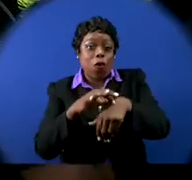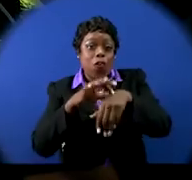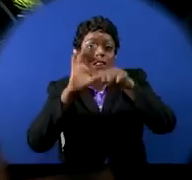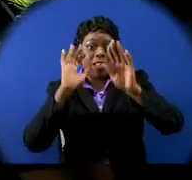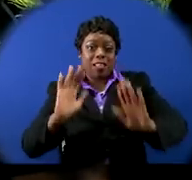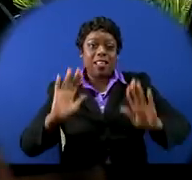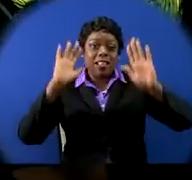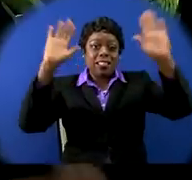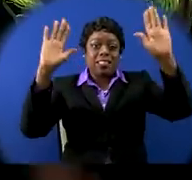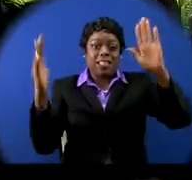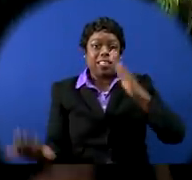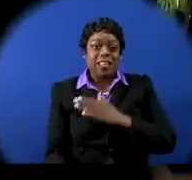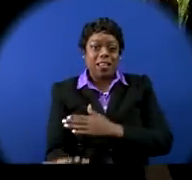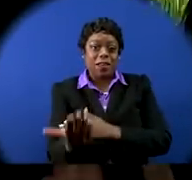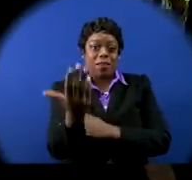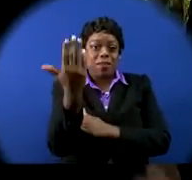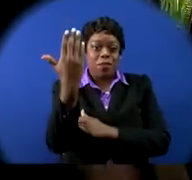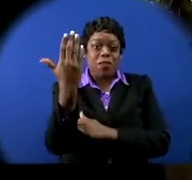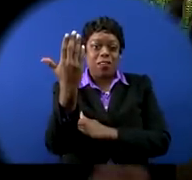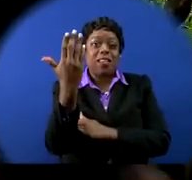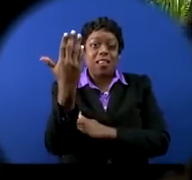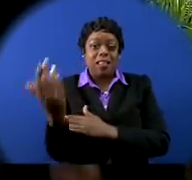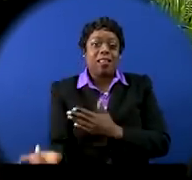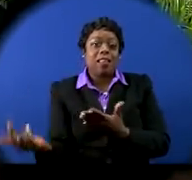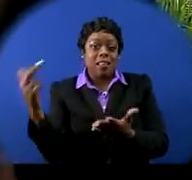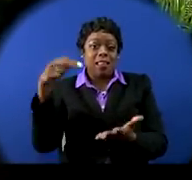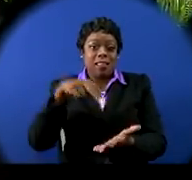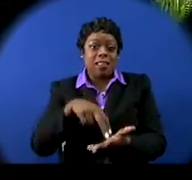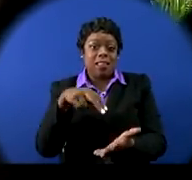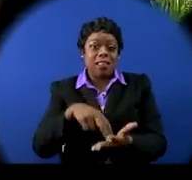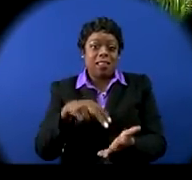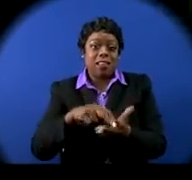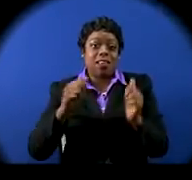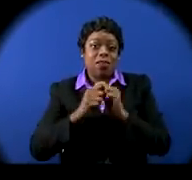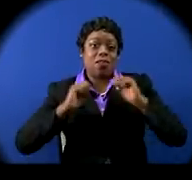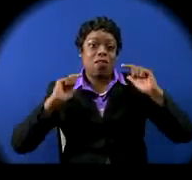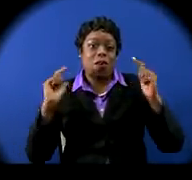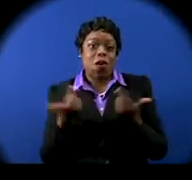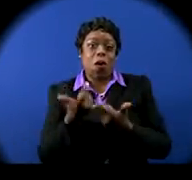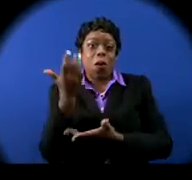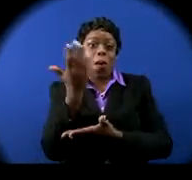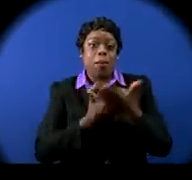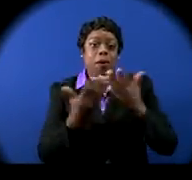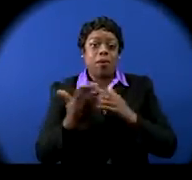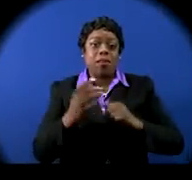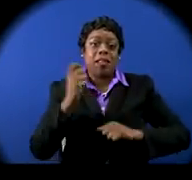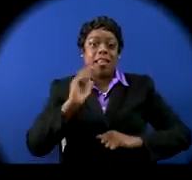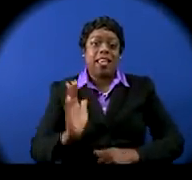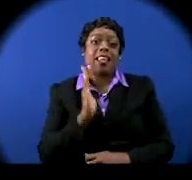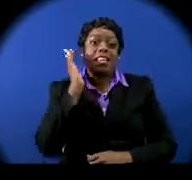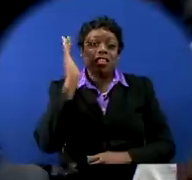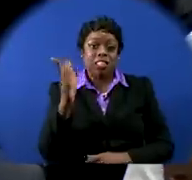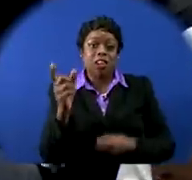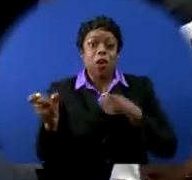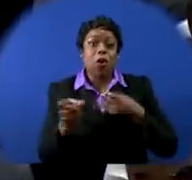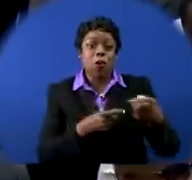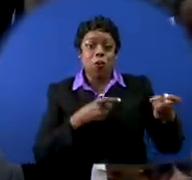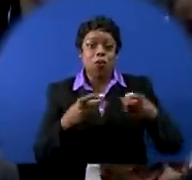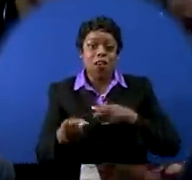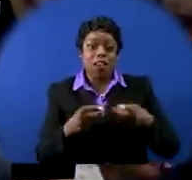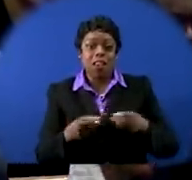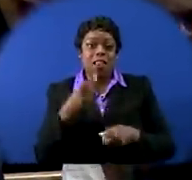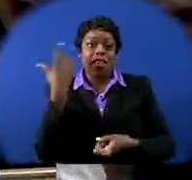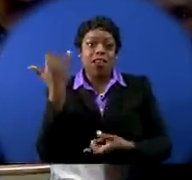Sunday morning, he's going to get up with all power in his hand. And he shall reign